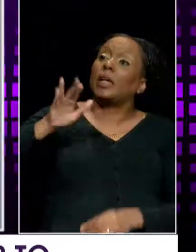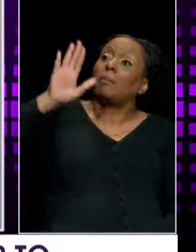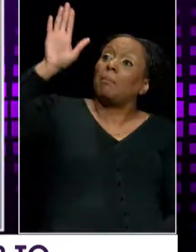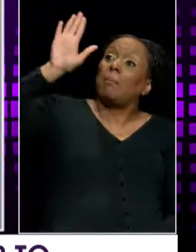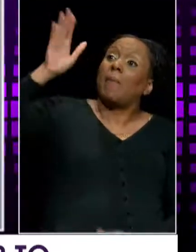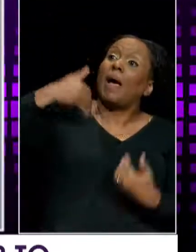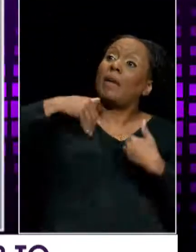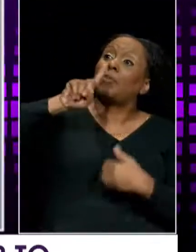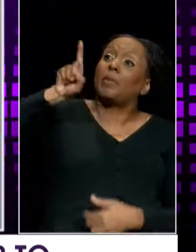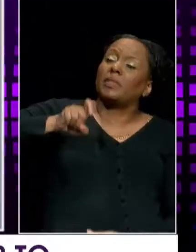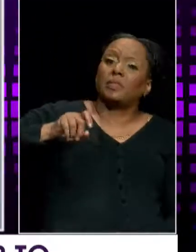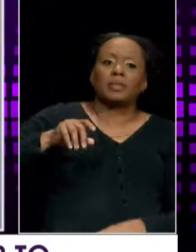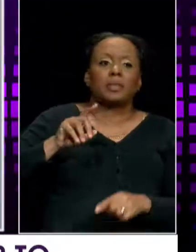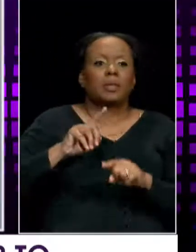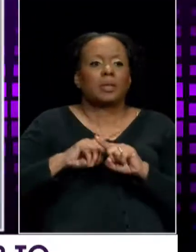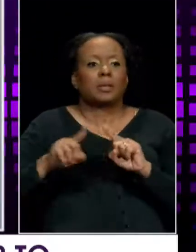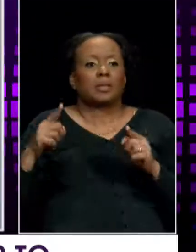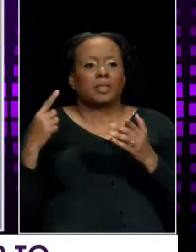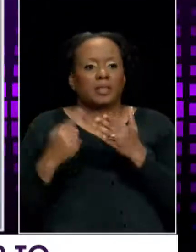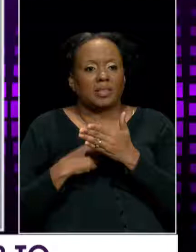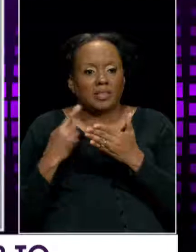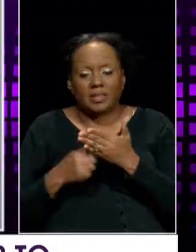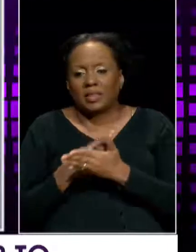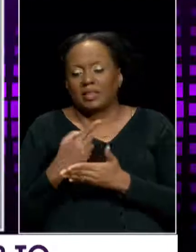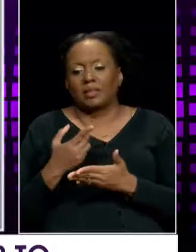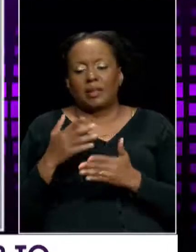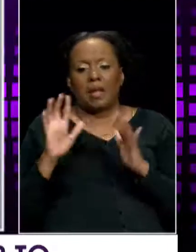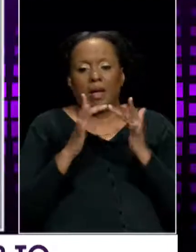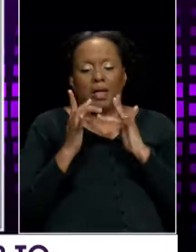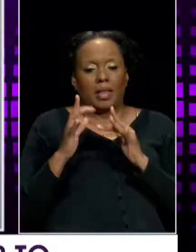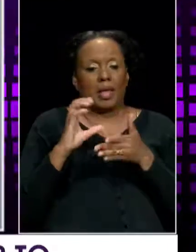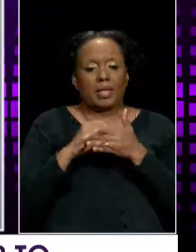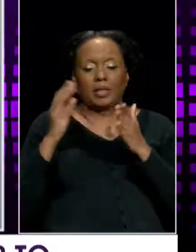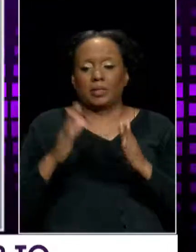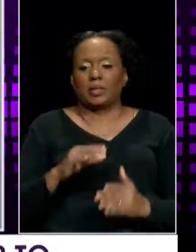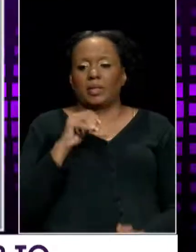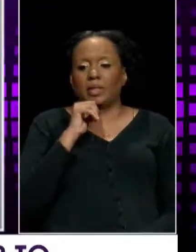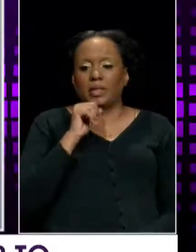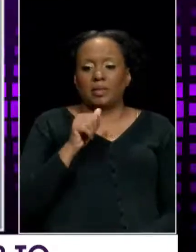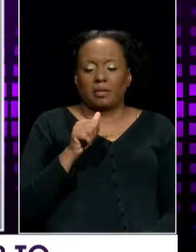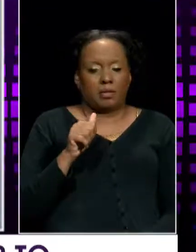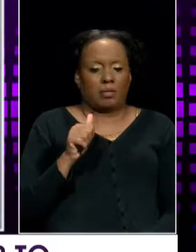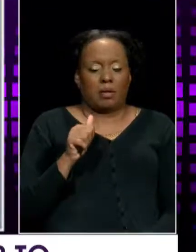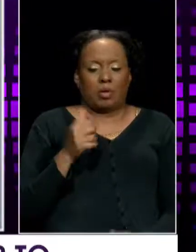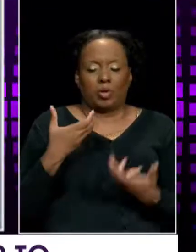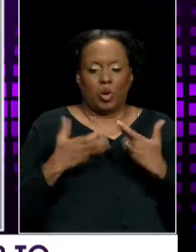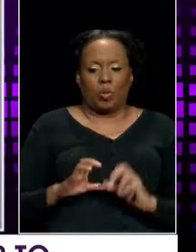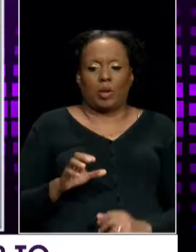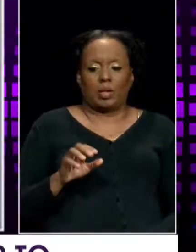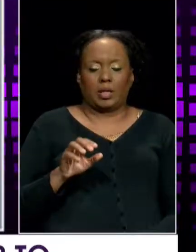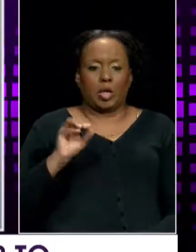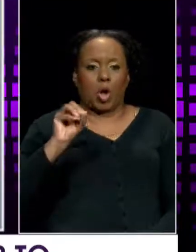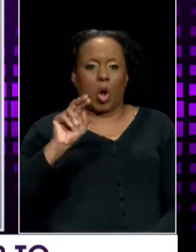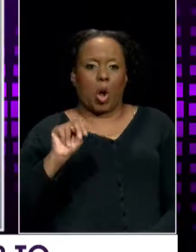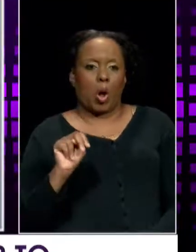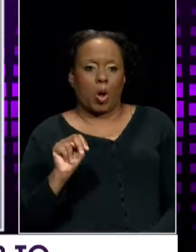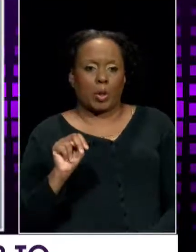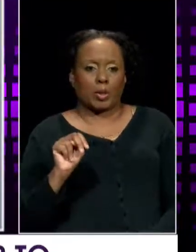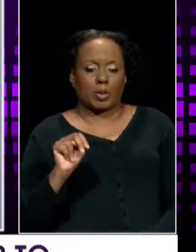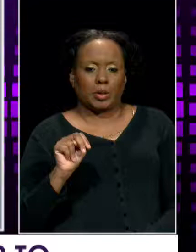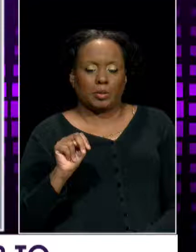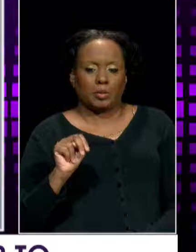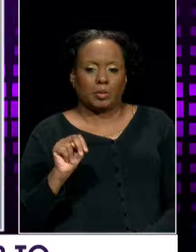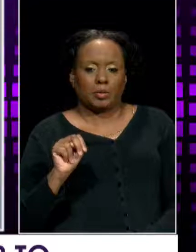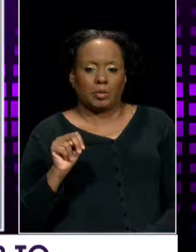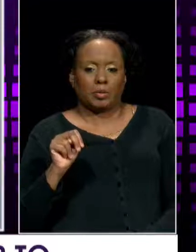like unmute their mics and speak online. So that is a problem that I was seeing. So I find that really the blended approach will be a little